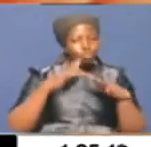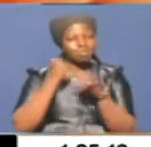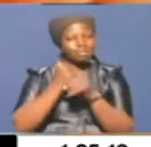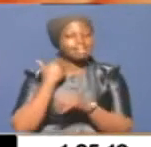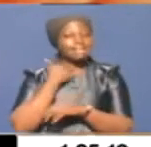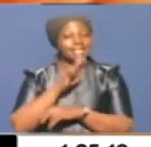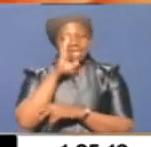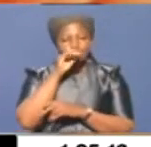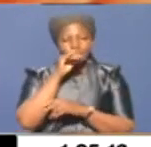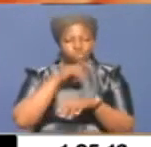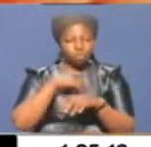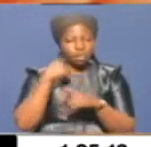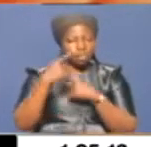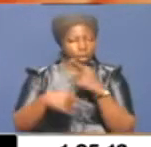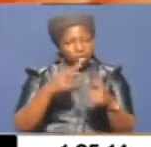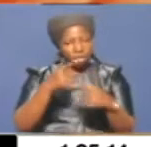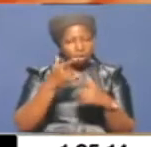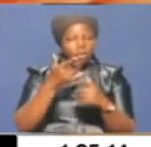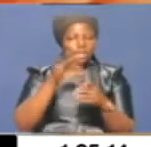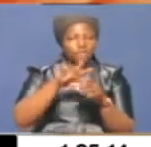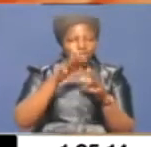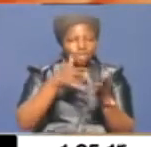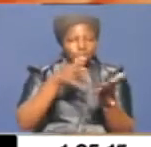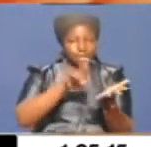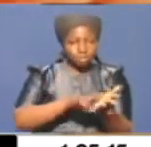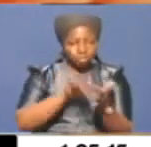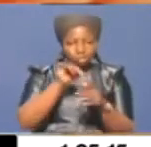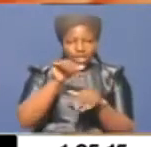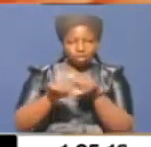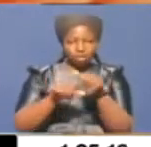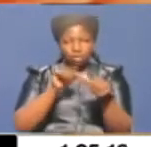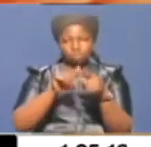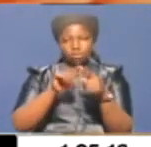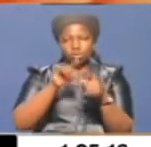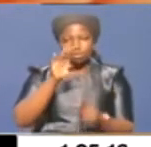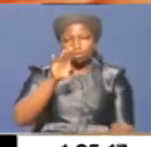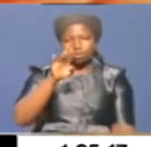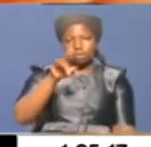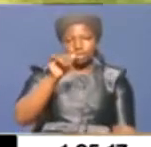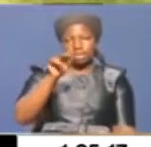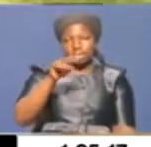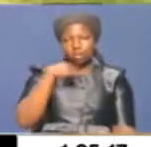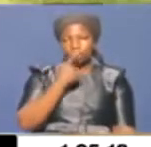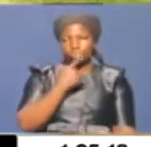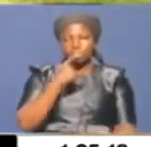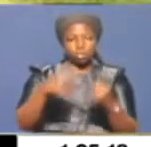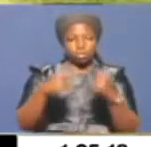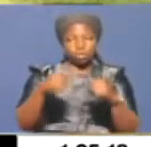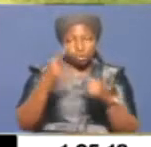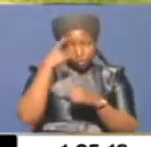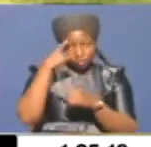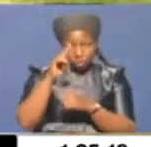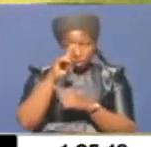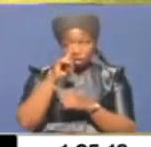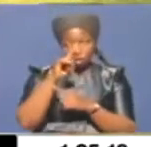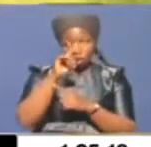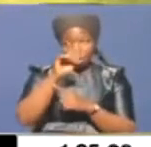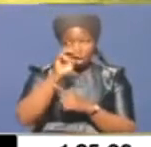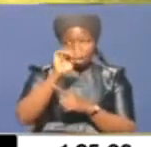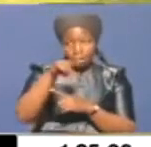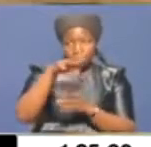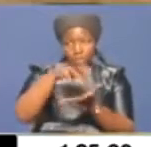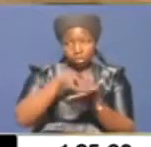voter registration. This is according to Brian Lemayian, who is vying for the parliamentary seat in Narok North constituency, who